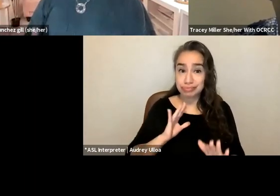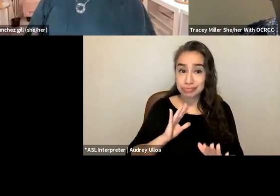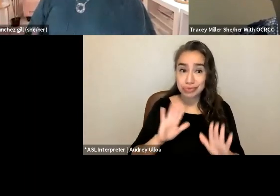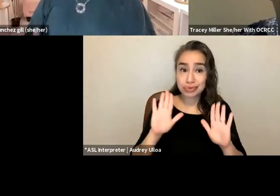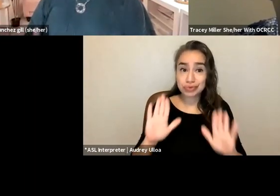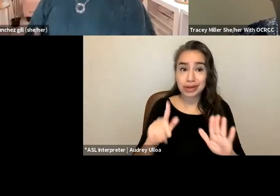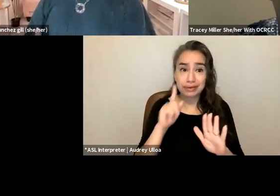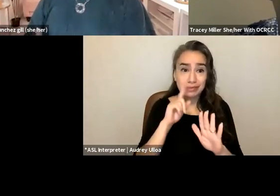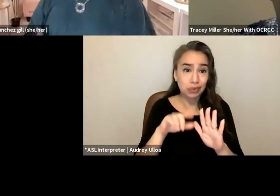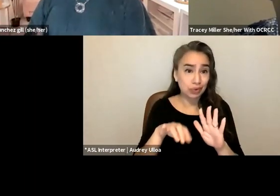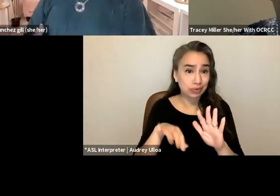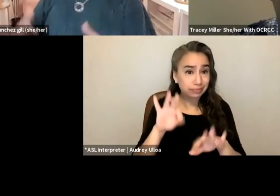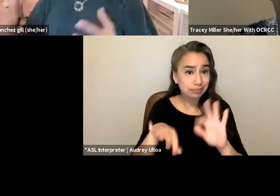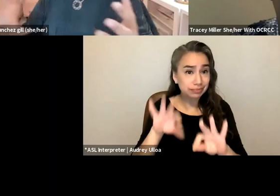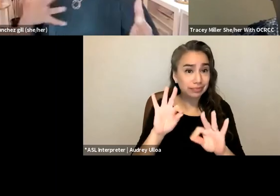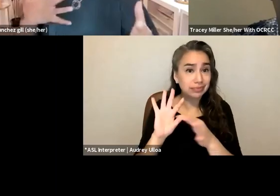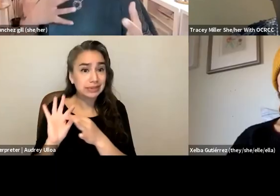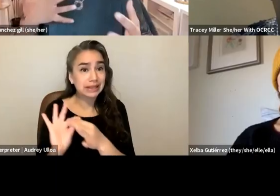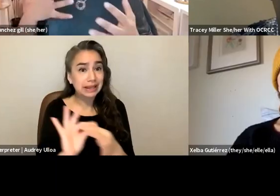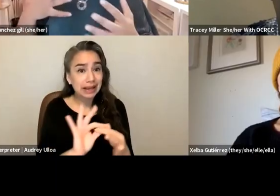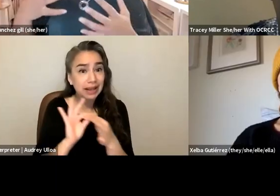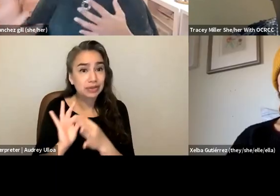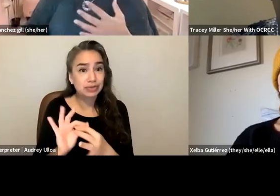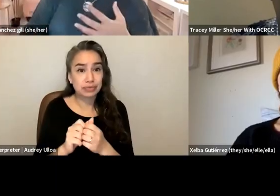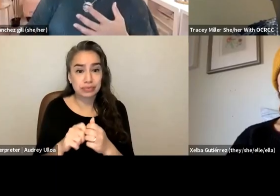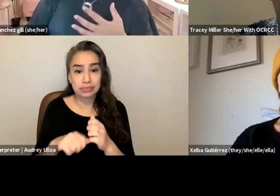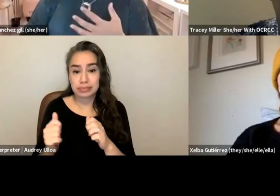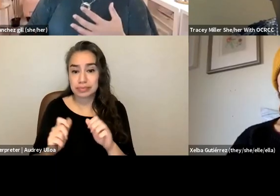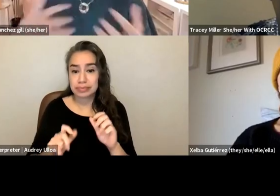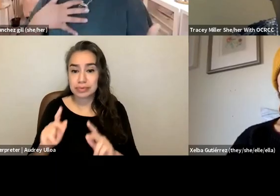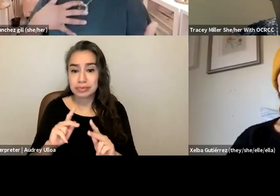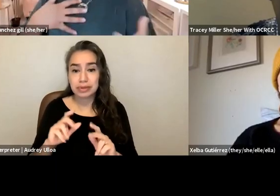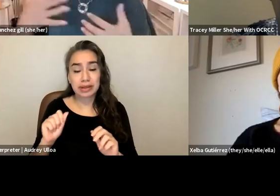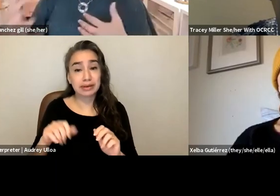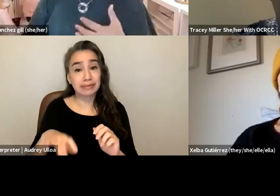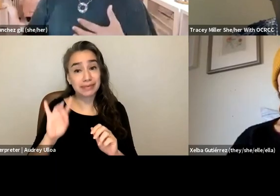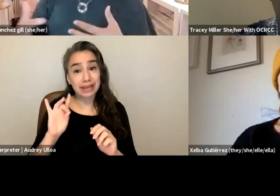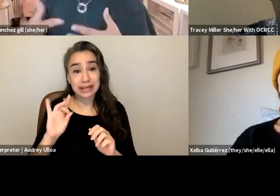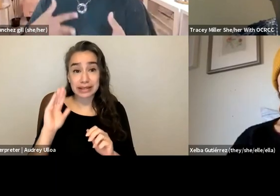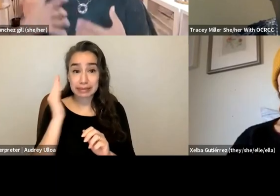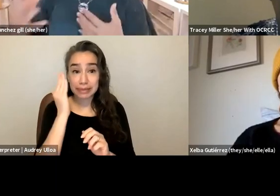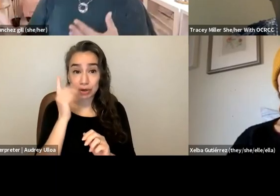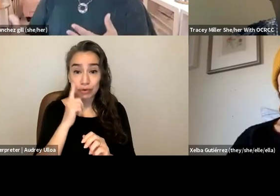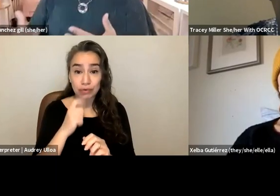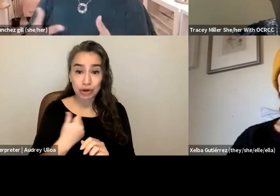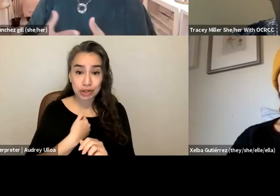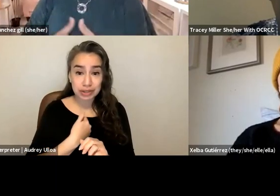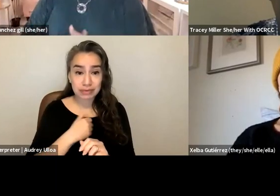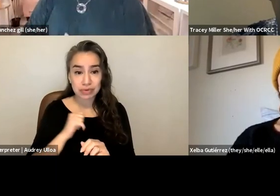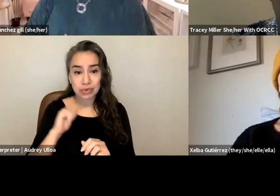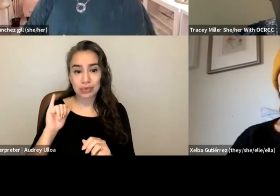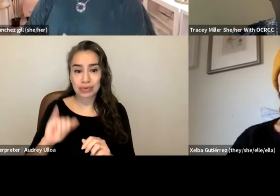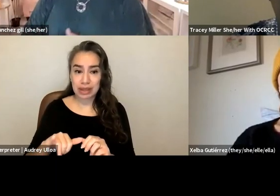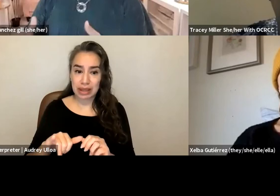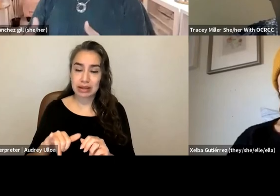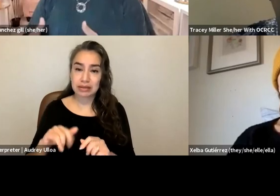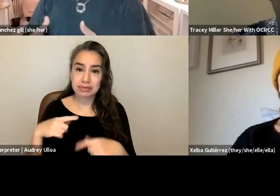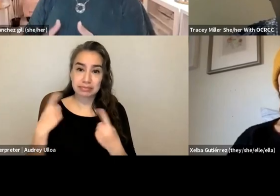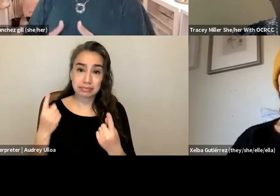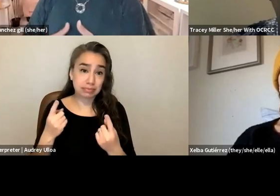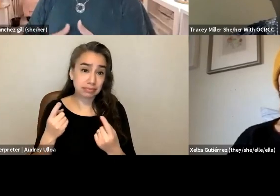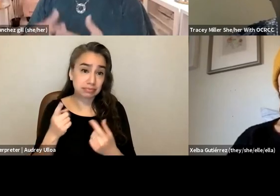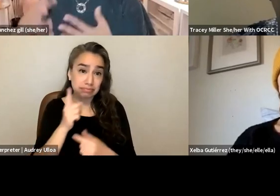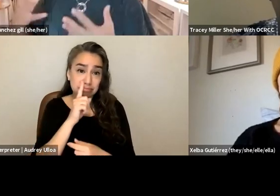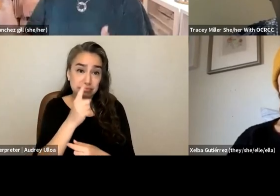and um and like being able to find a mirror for ourselves and so that's been an incredibly helpful